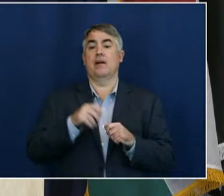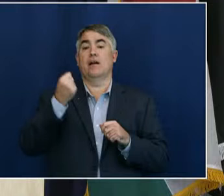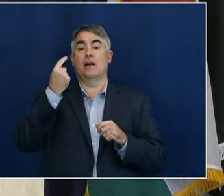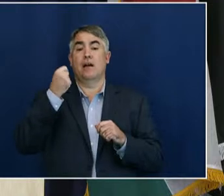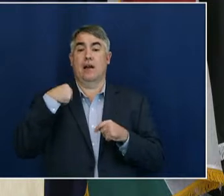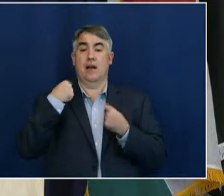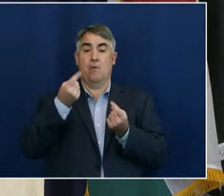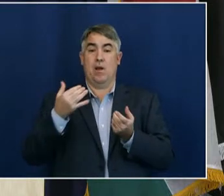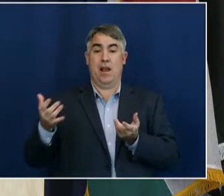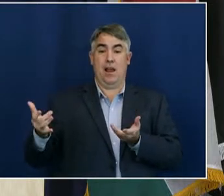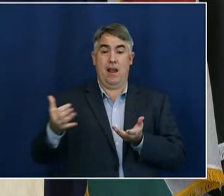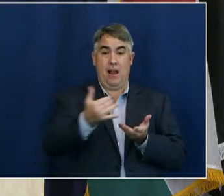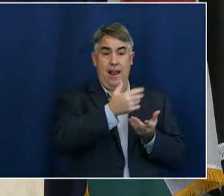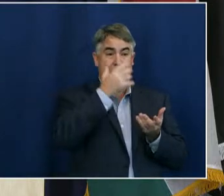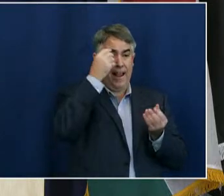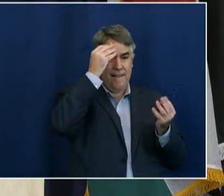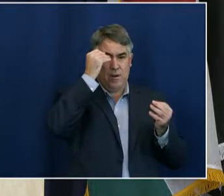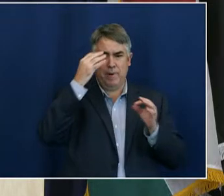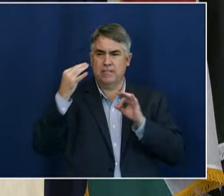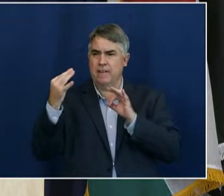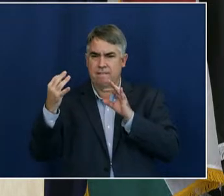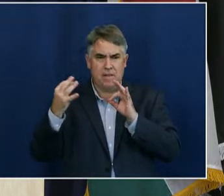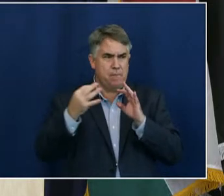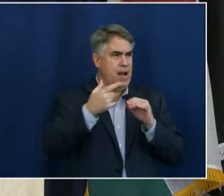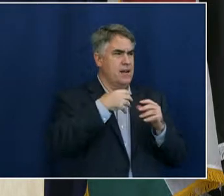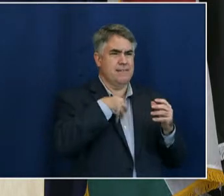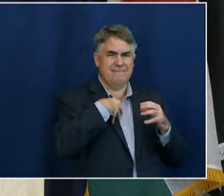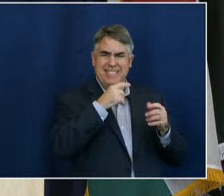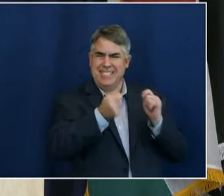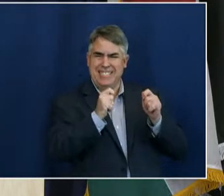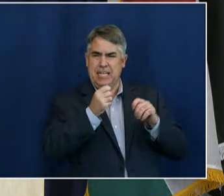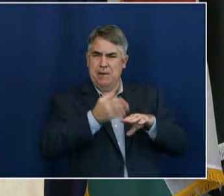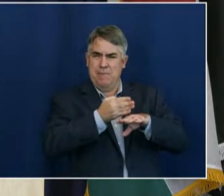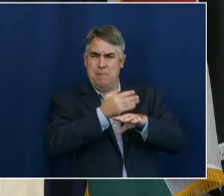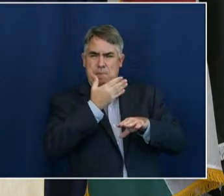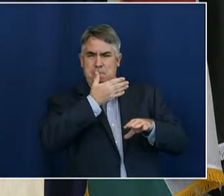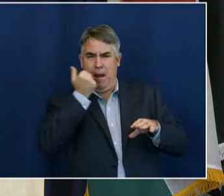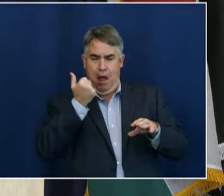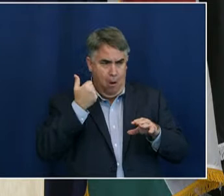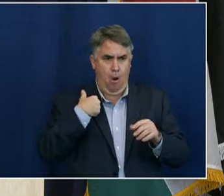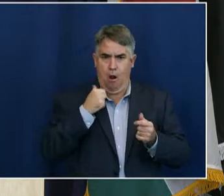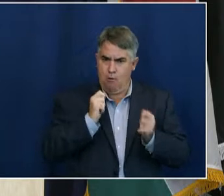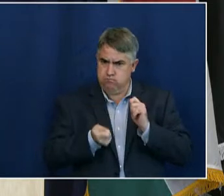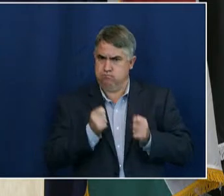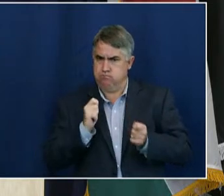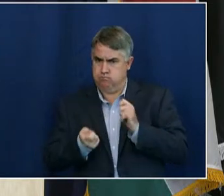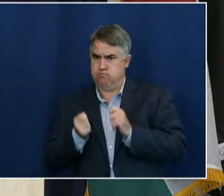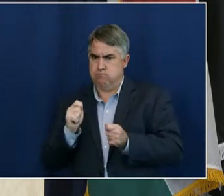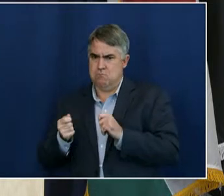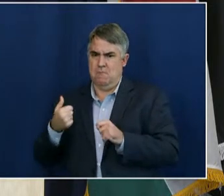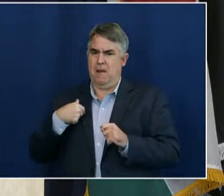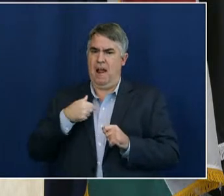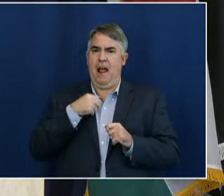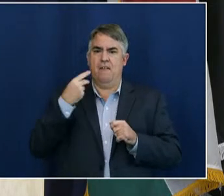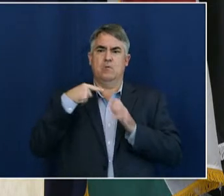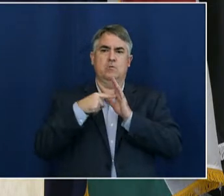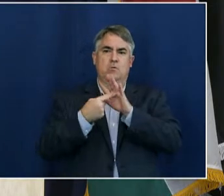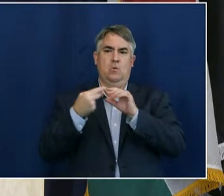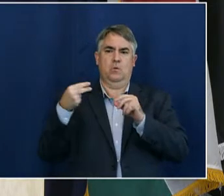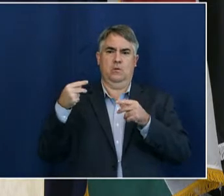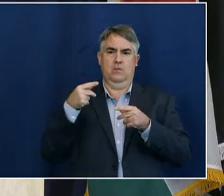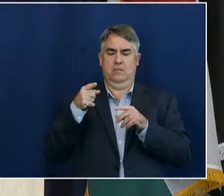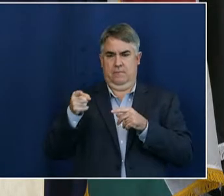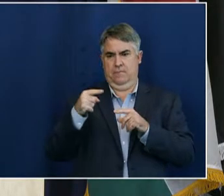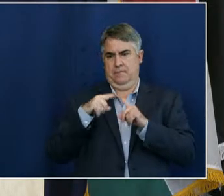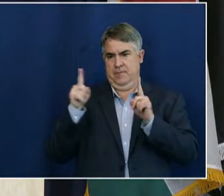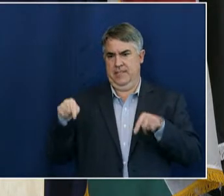our vaccination sites and appointments page, and I'll go ahead and walk you through a couple of slides here so that we can actually go through the slides and see, I can share with you what